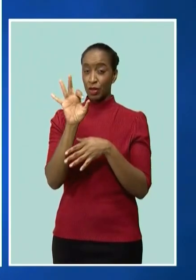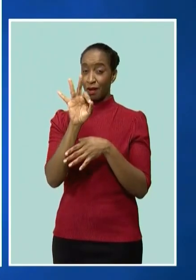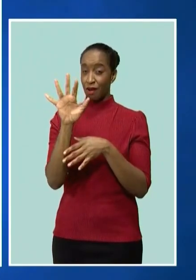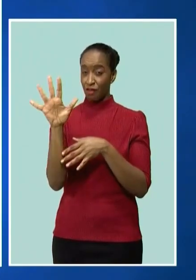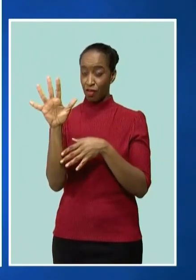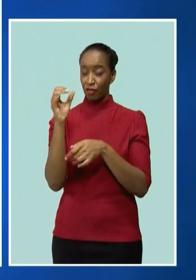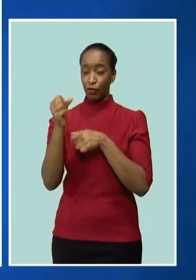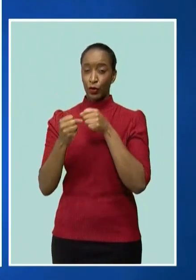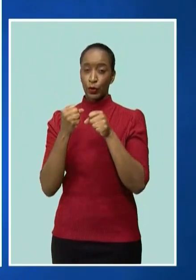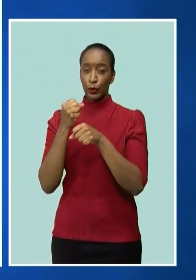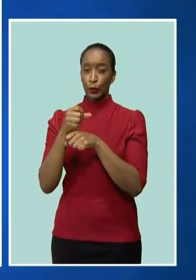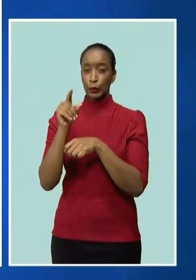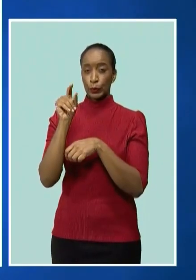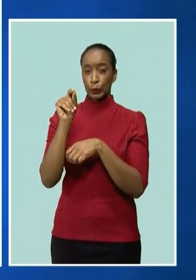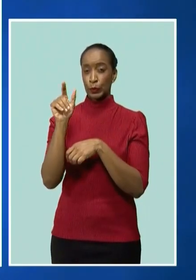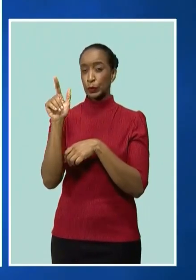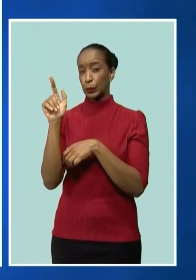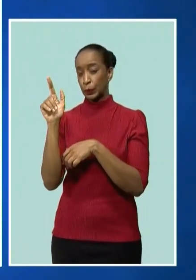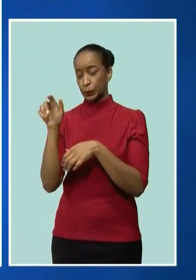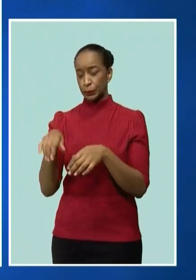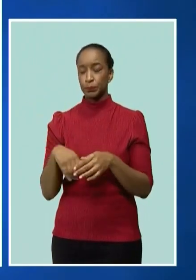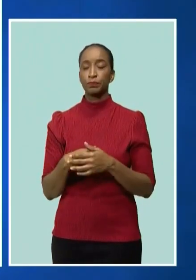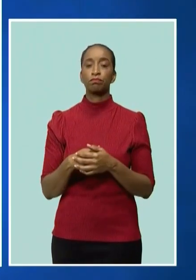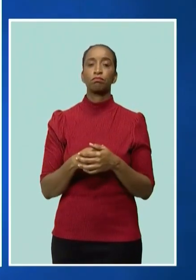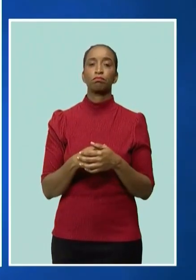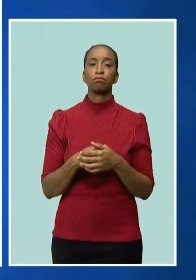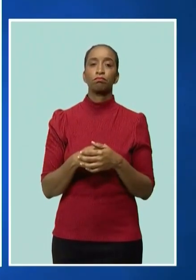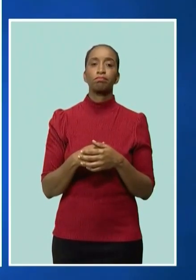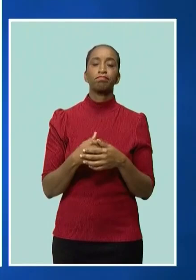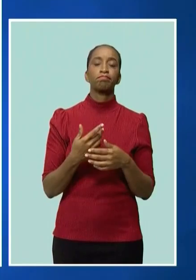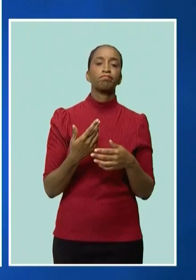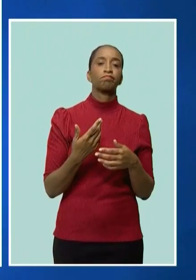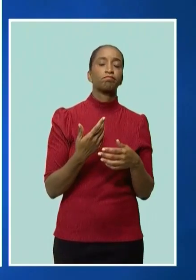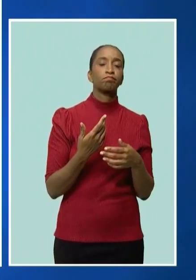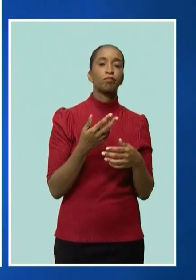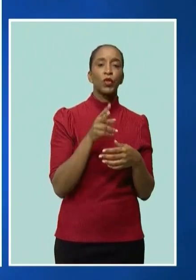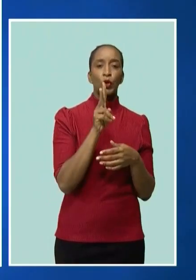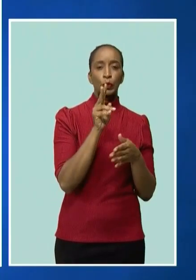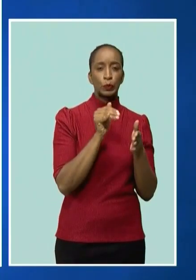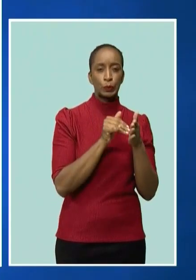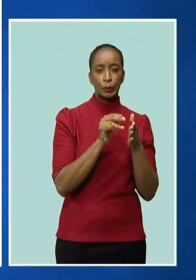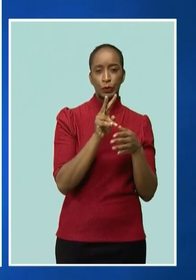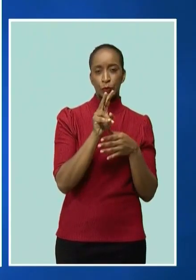1,965,995 in 2021. And then